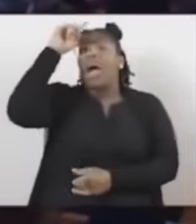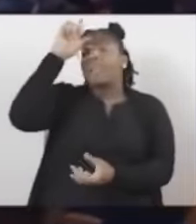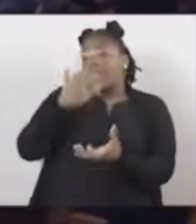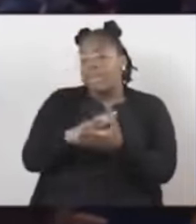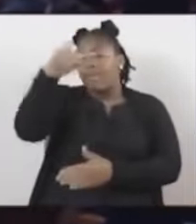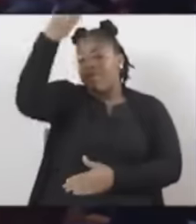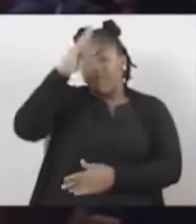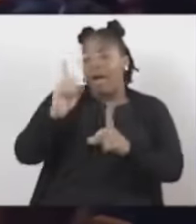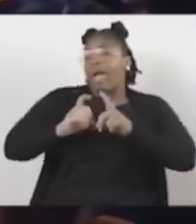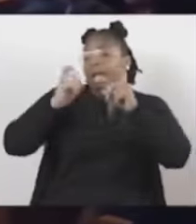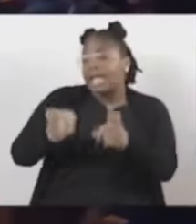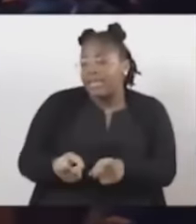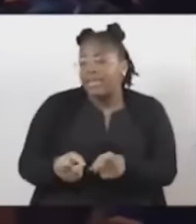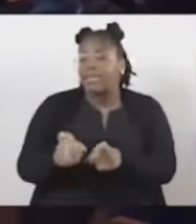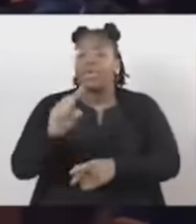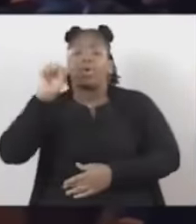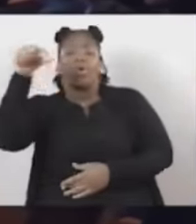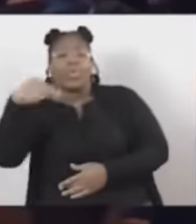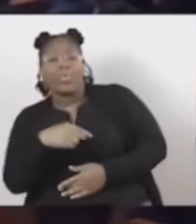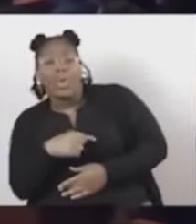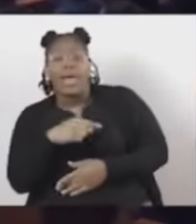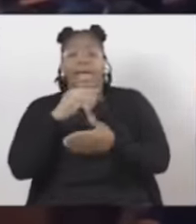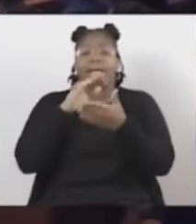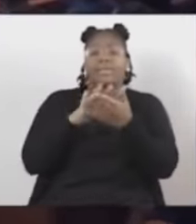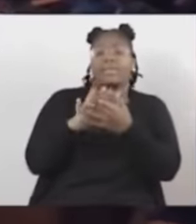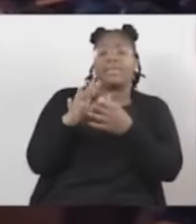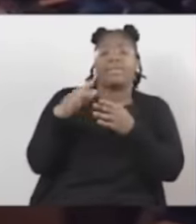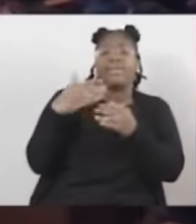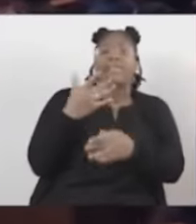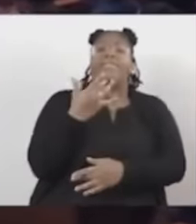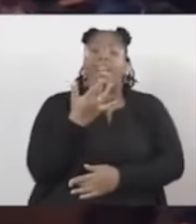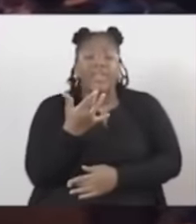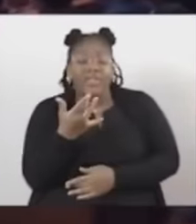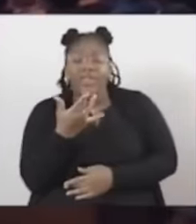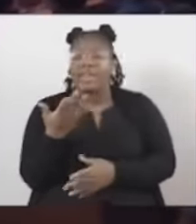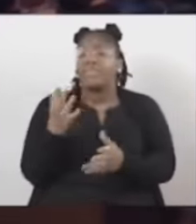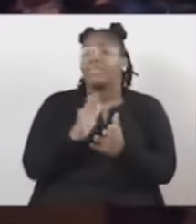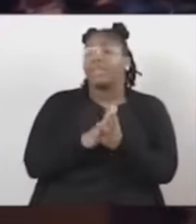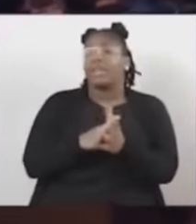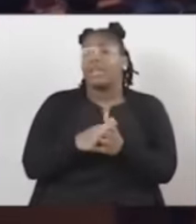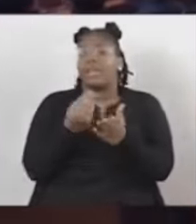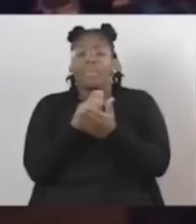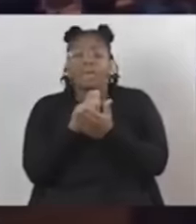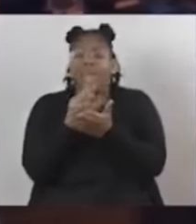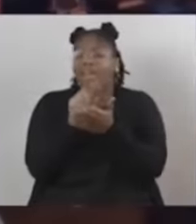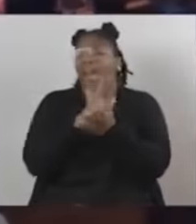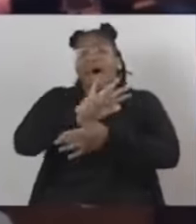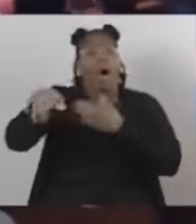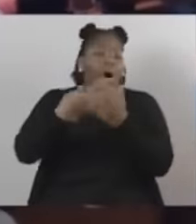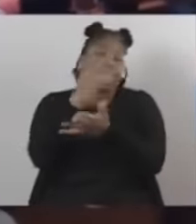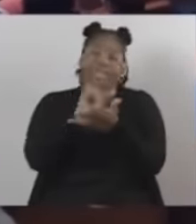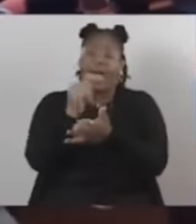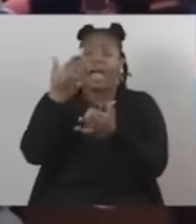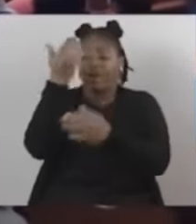God gives you favor and blessing and prosperity and all that, but how many of y'all can testify, I'm glad that God not